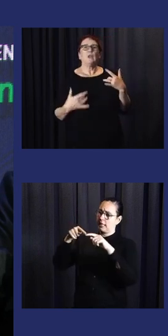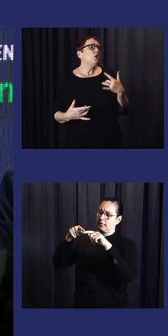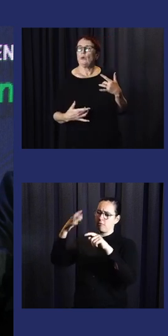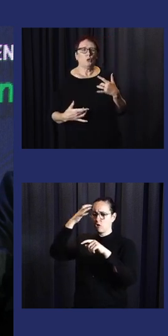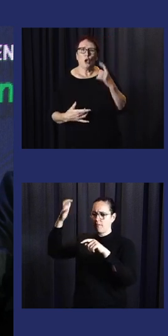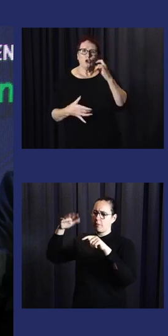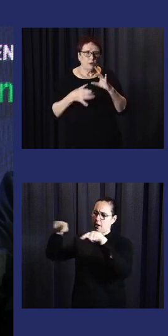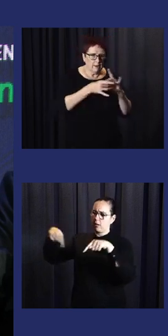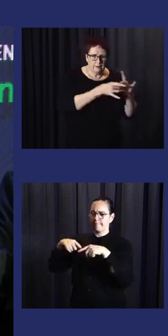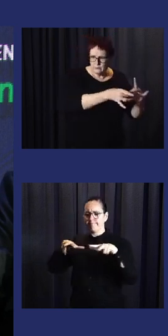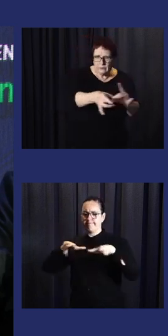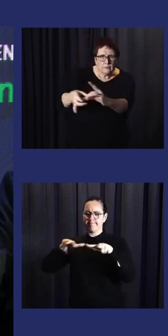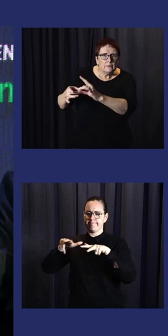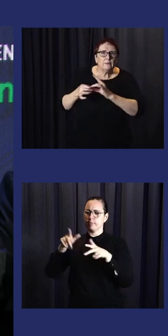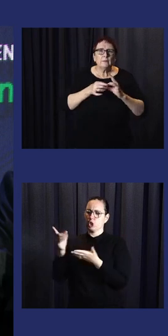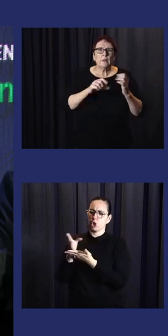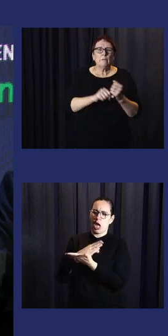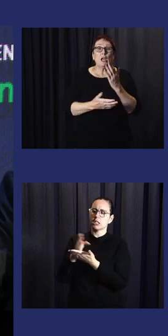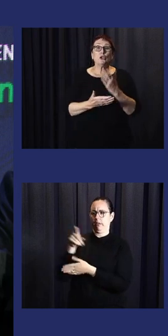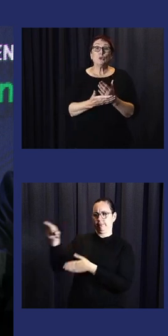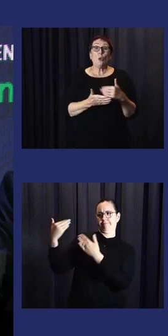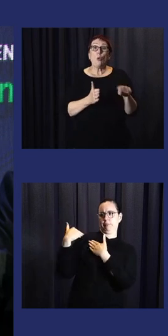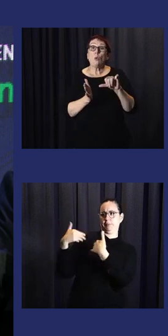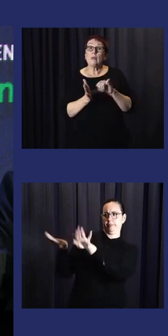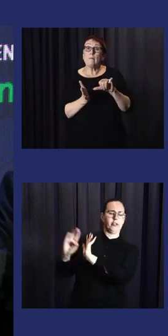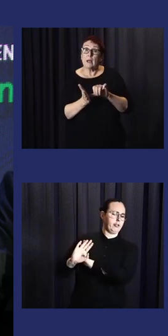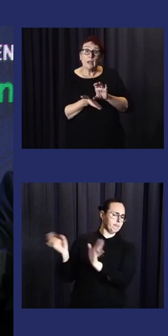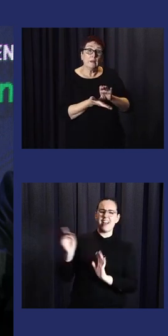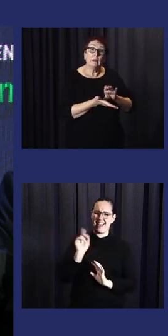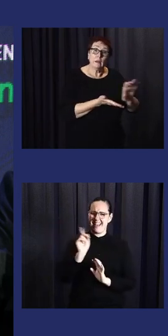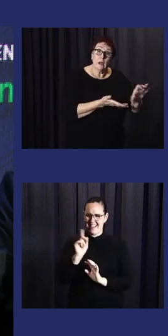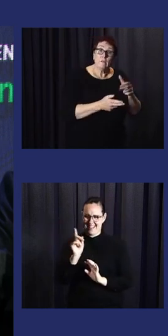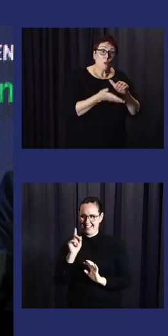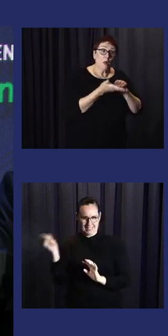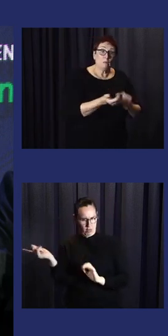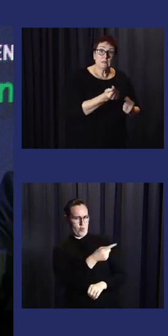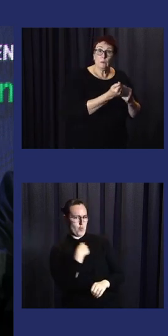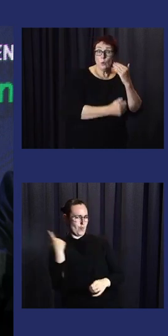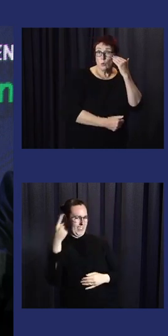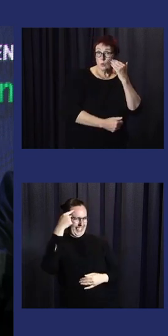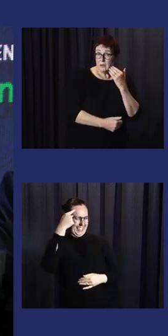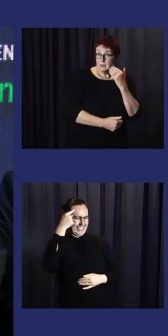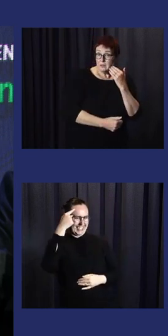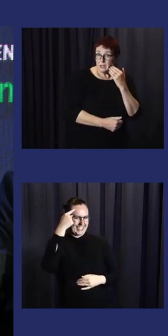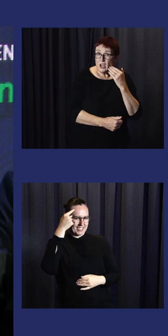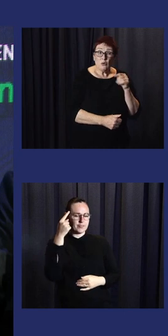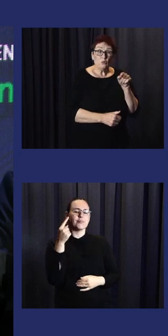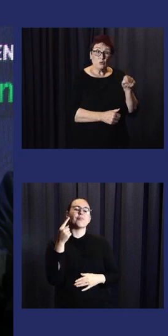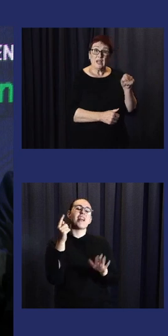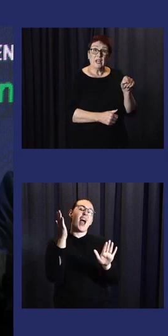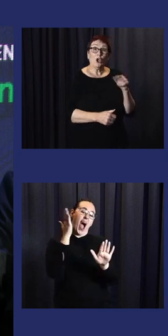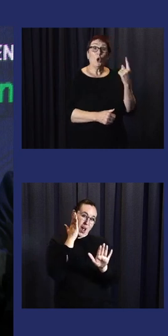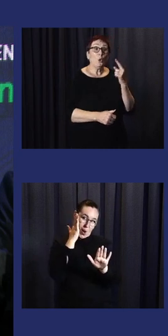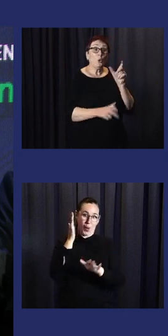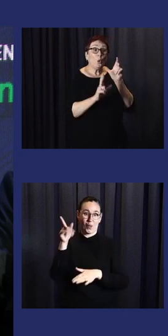communicating and making sure that those resources are going both to gender machineries, which are often the most underfunded ministries, we all